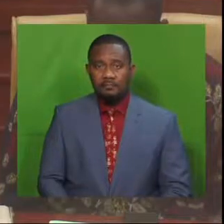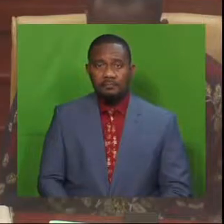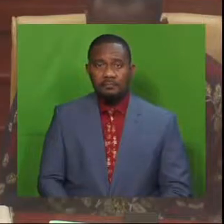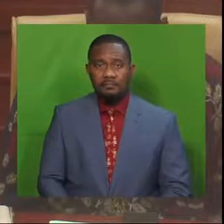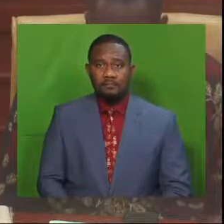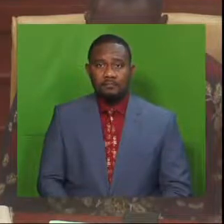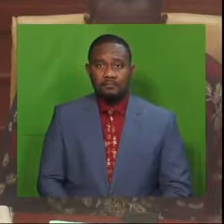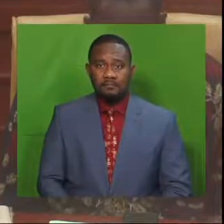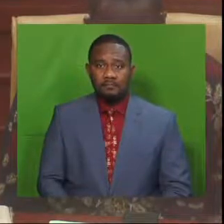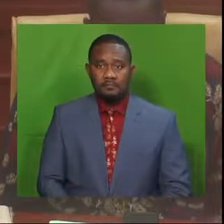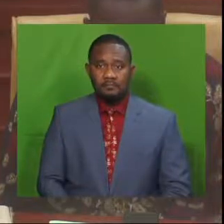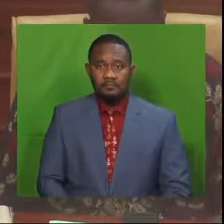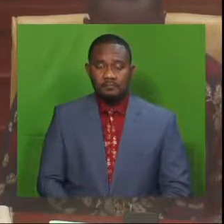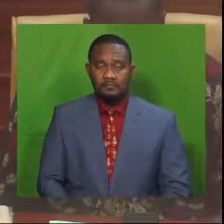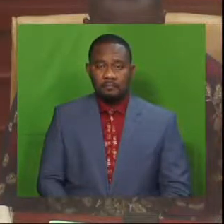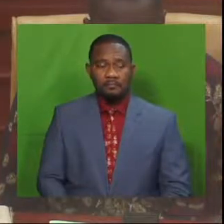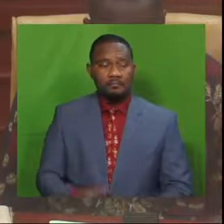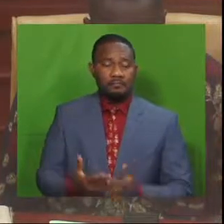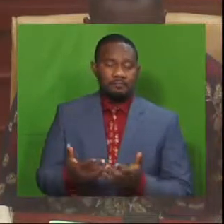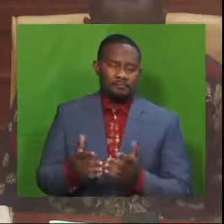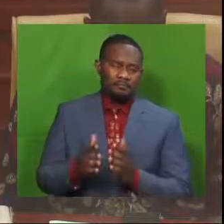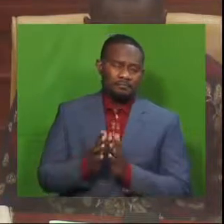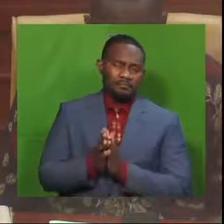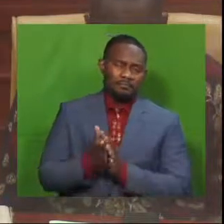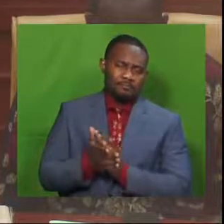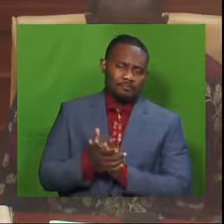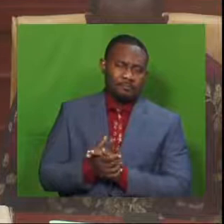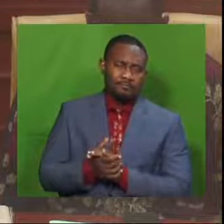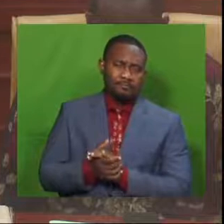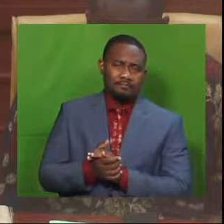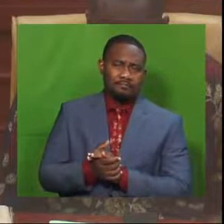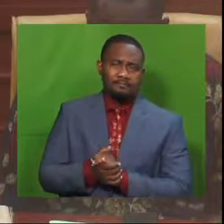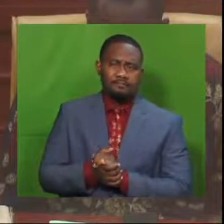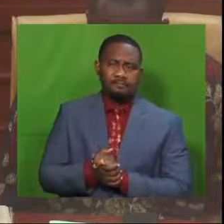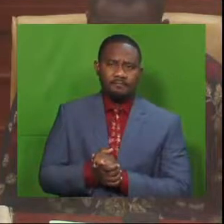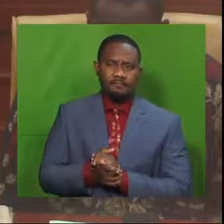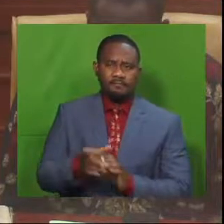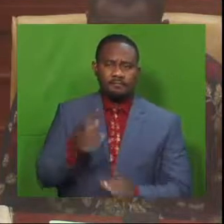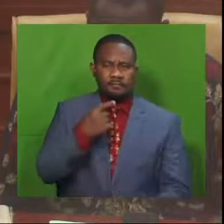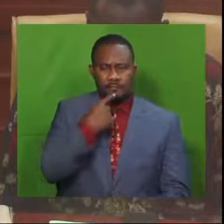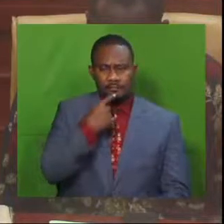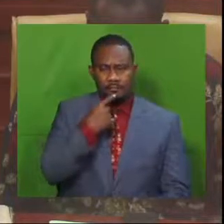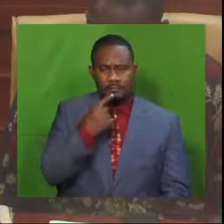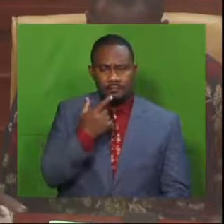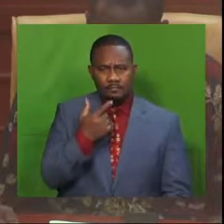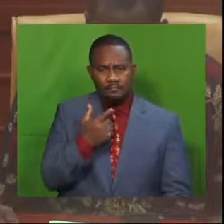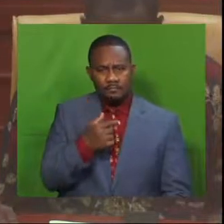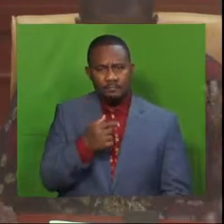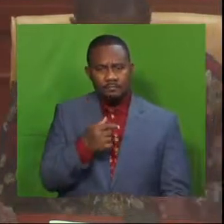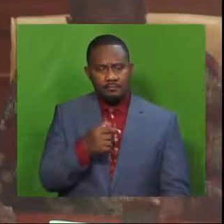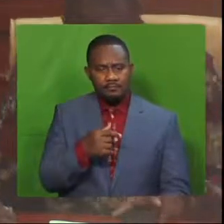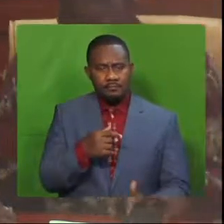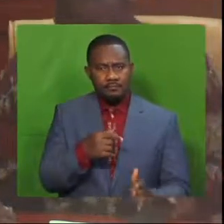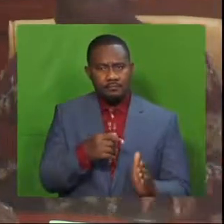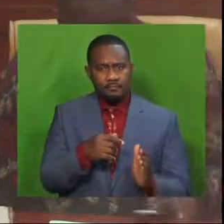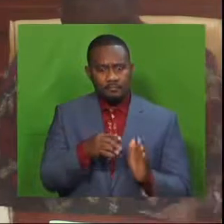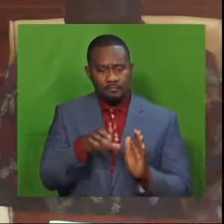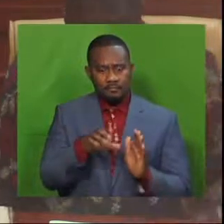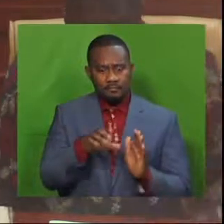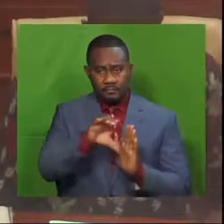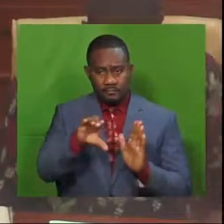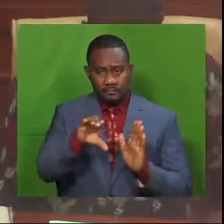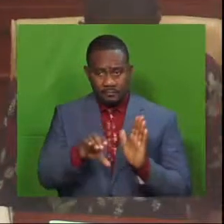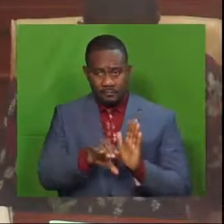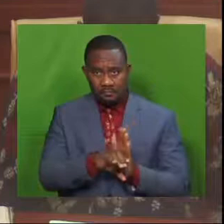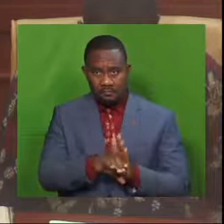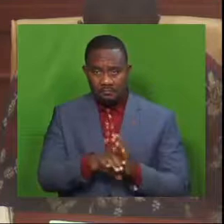ask from the minister when he said the Constitution recognizes recruitment according